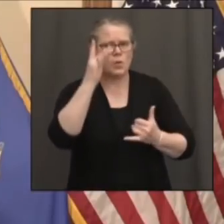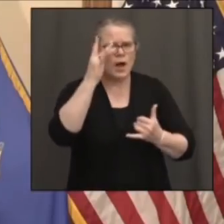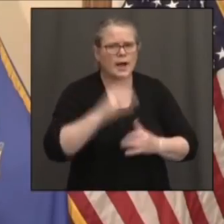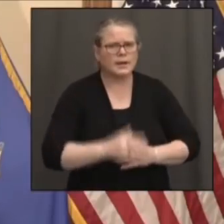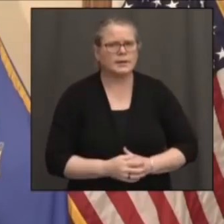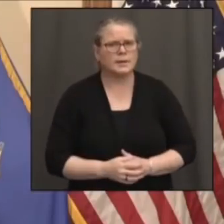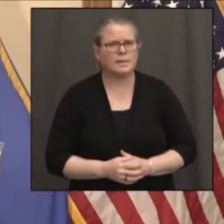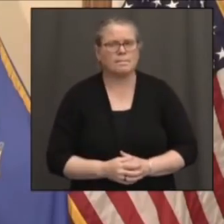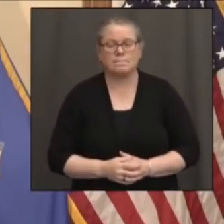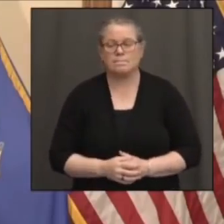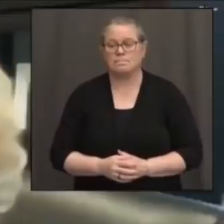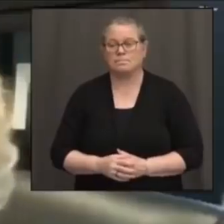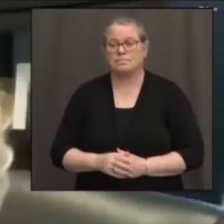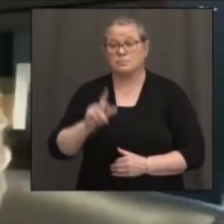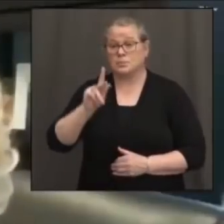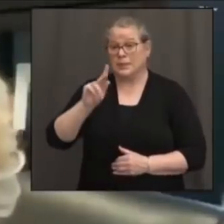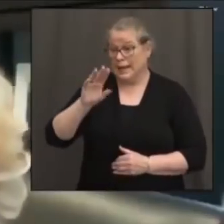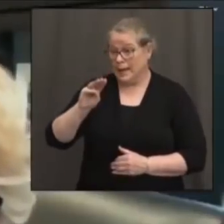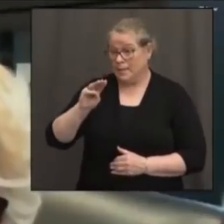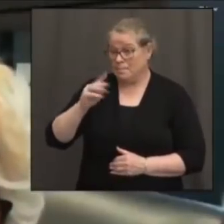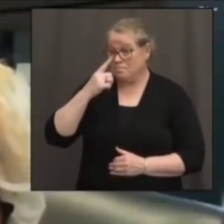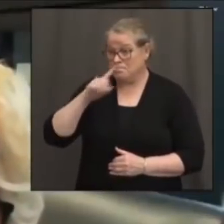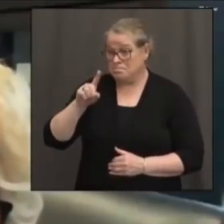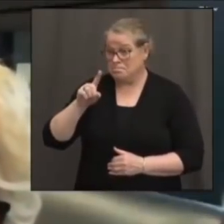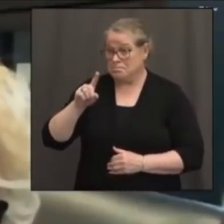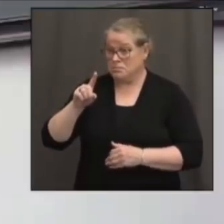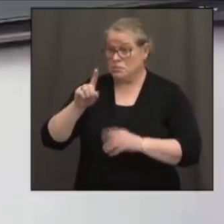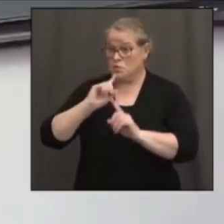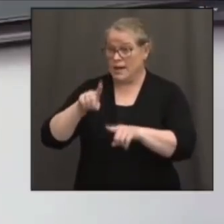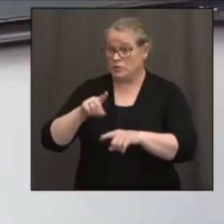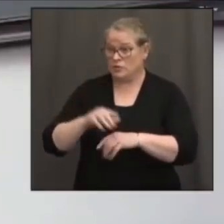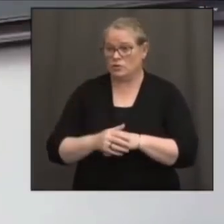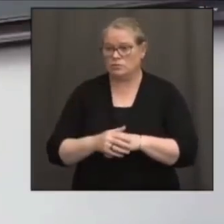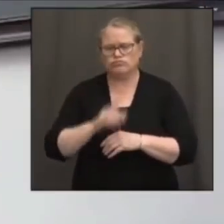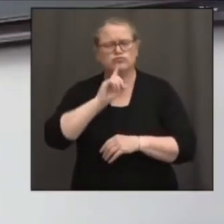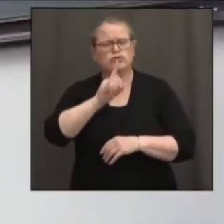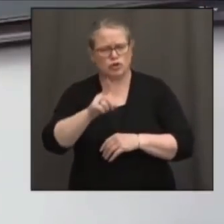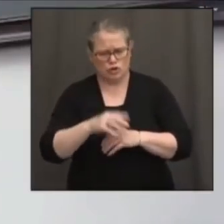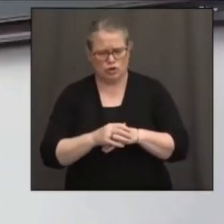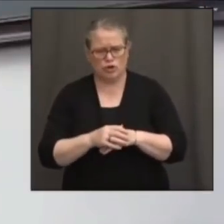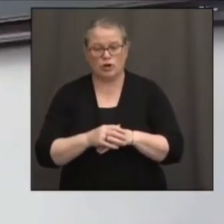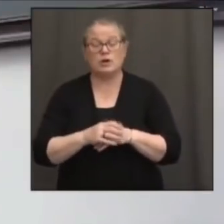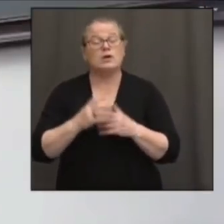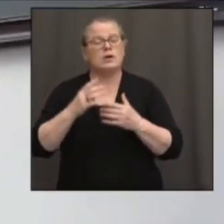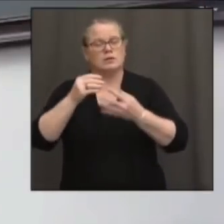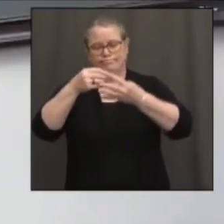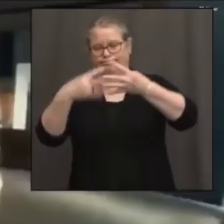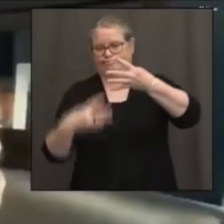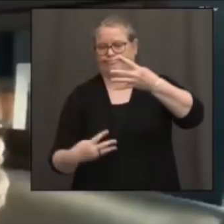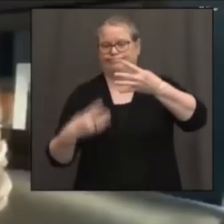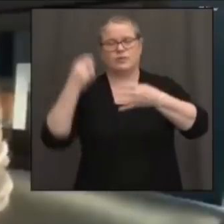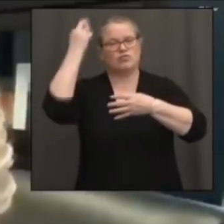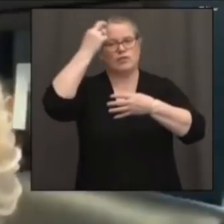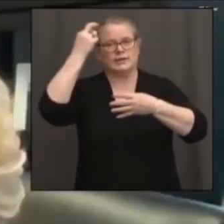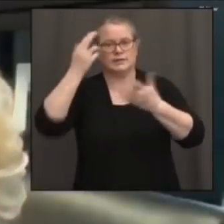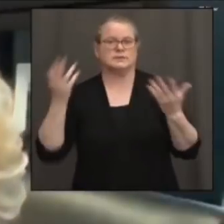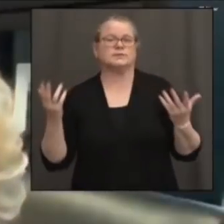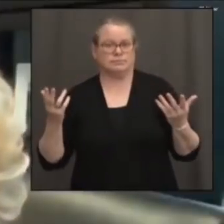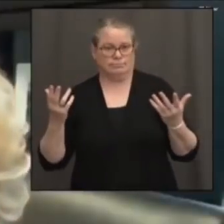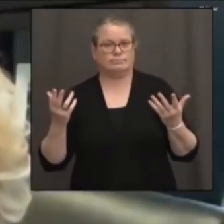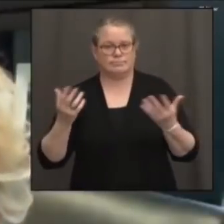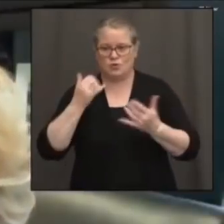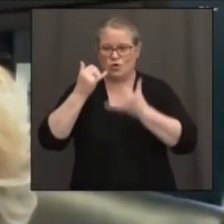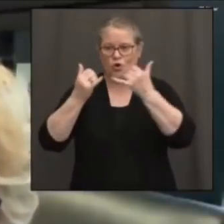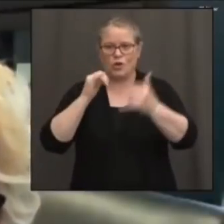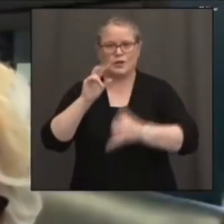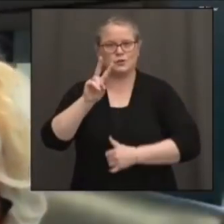Sure, and it's all of those things. Again, I don't know what the exact reason is, thinking that people are kind of